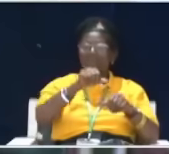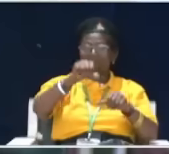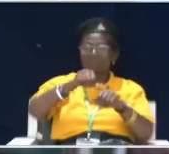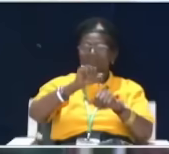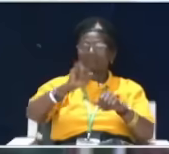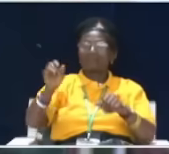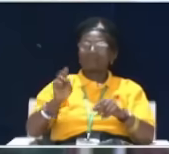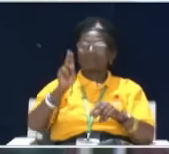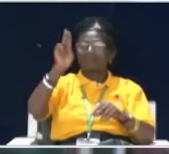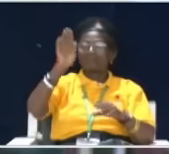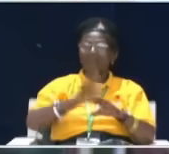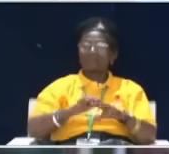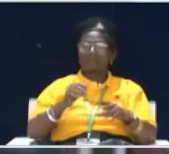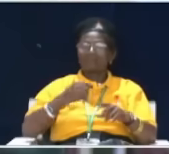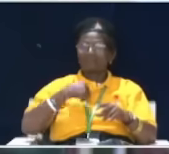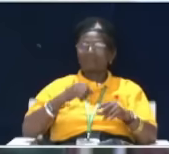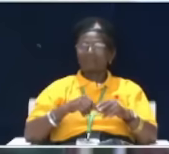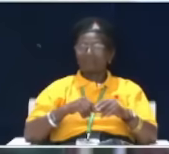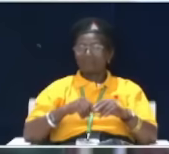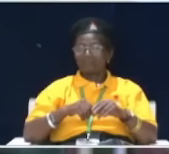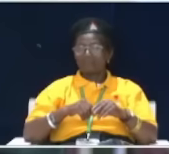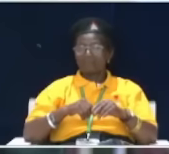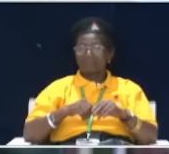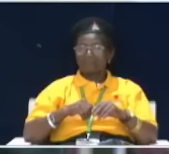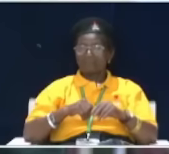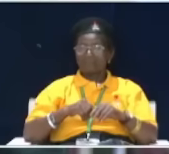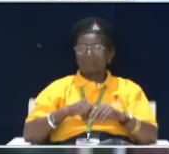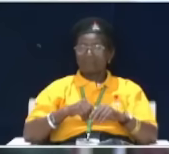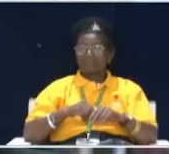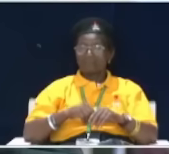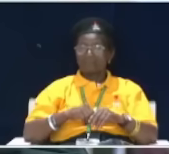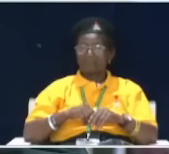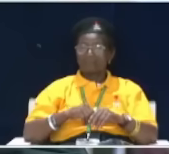ìfàmì òróró yàn yín lórí mi kó di púpọ̀ sí i.